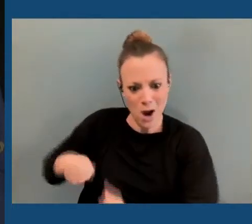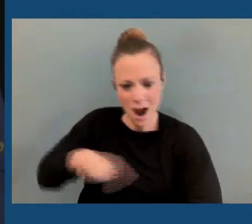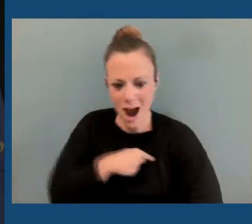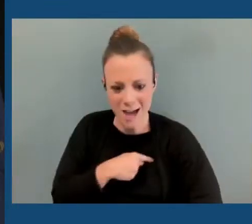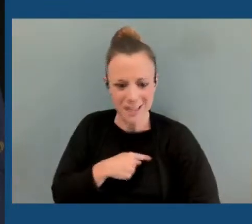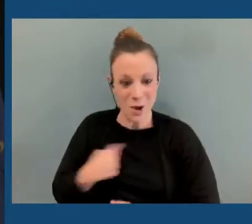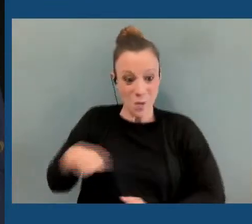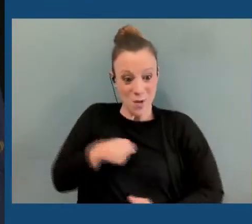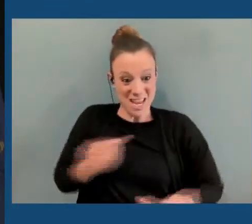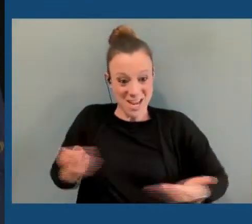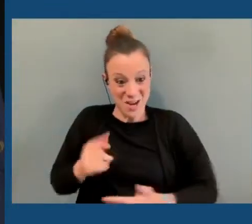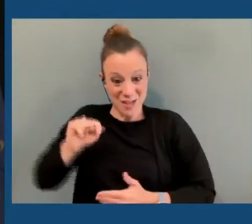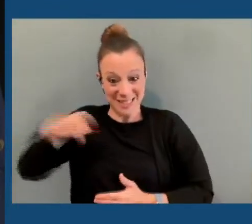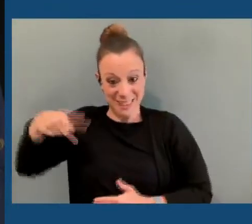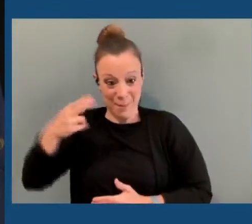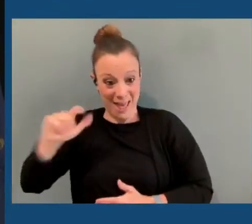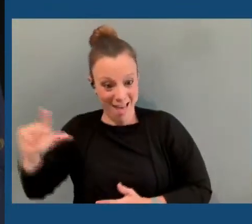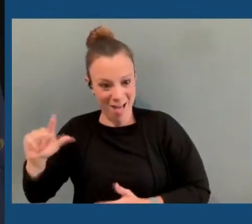neighbors.